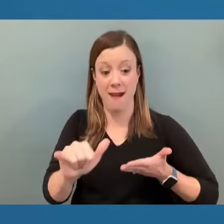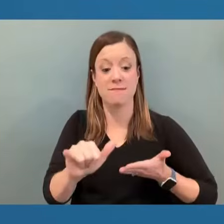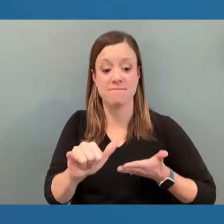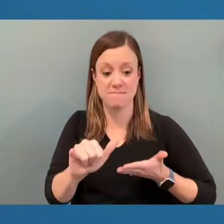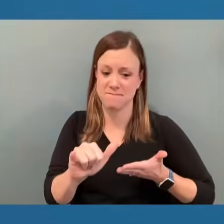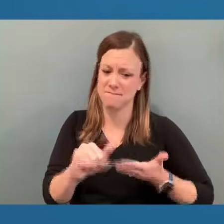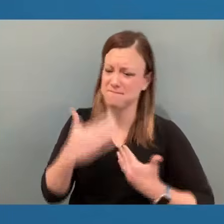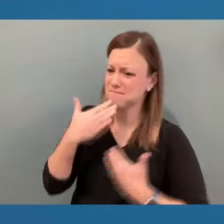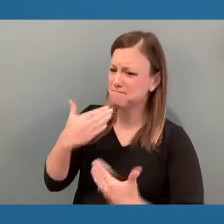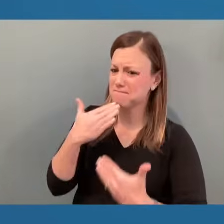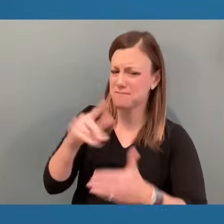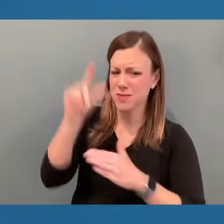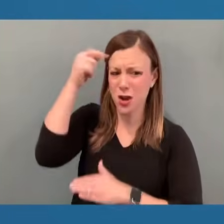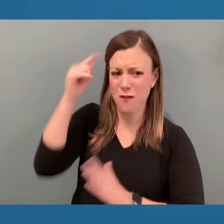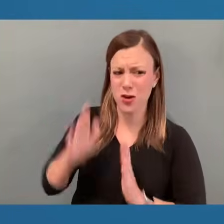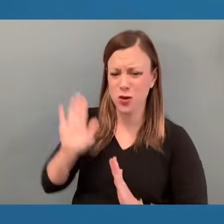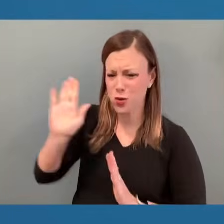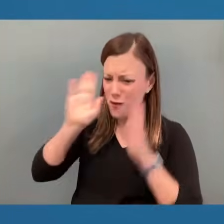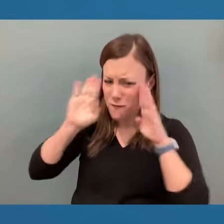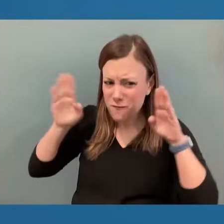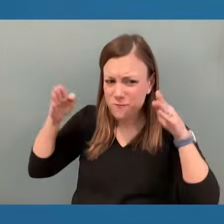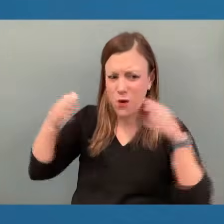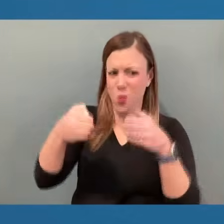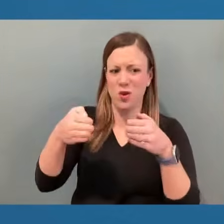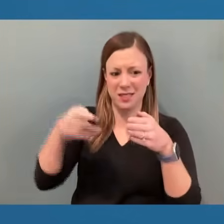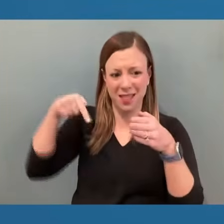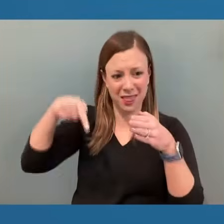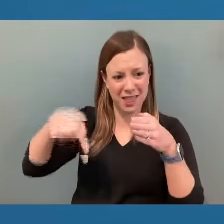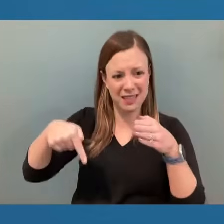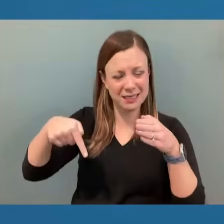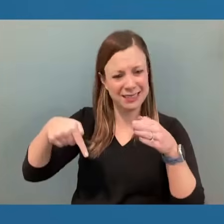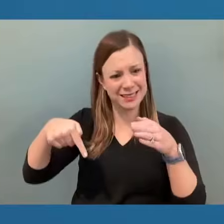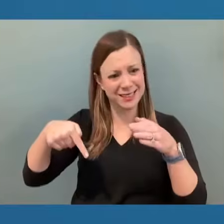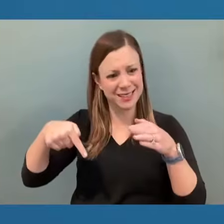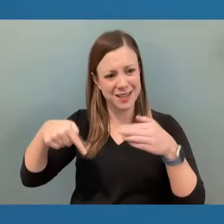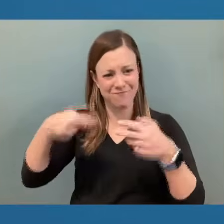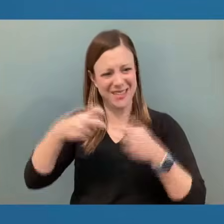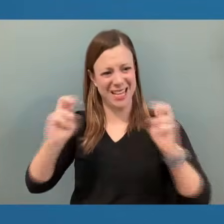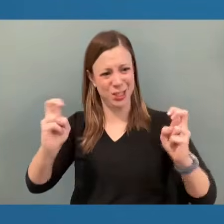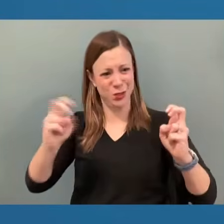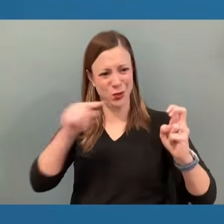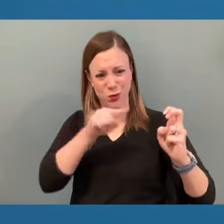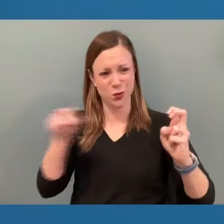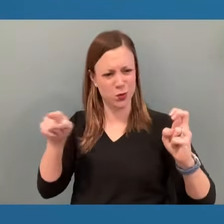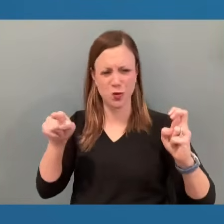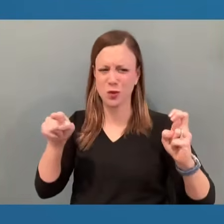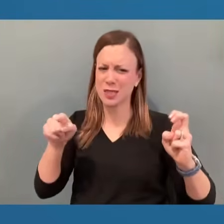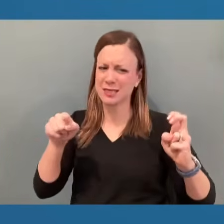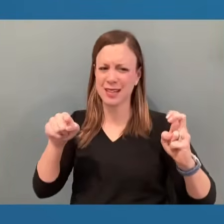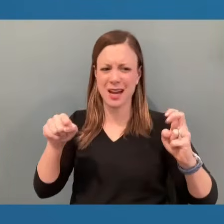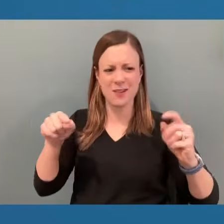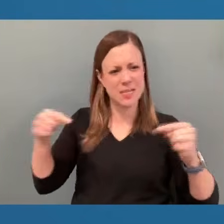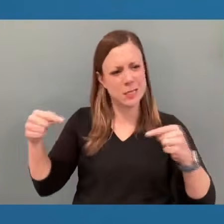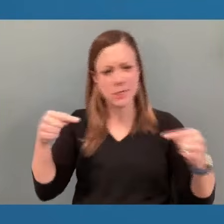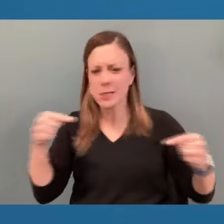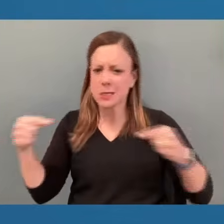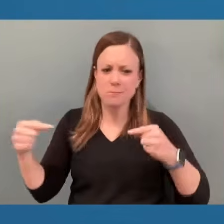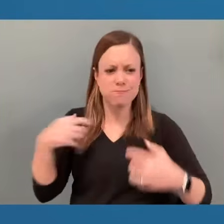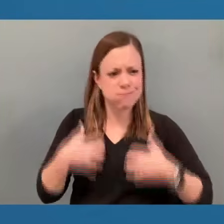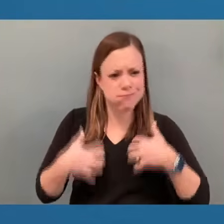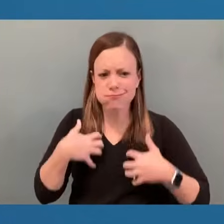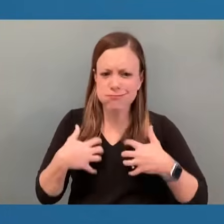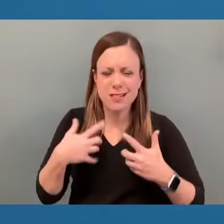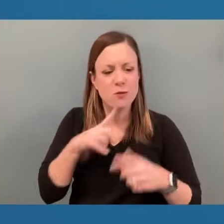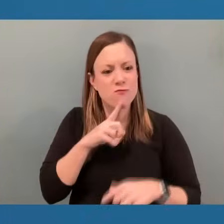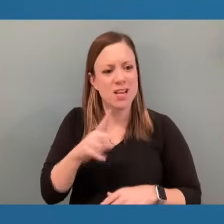focus on this issue, wrestling with very difficult issues. You know, you talk about government, death, and taxes. Well, you